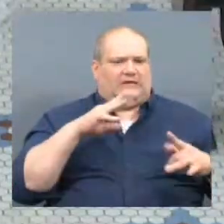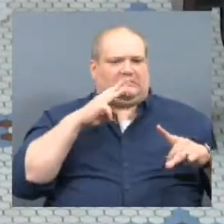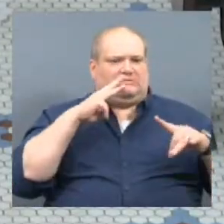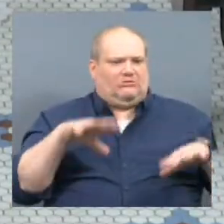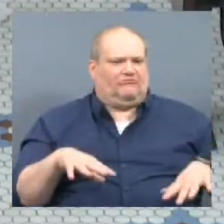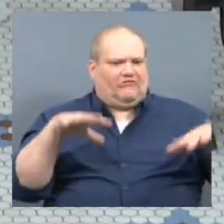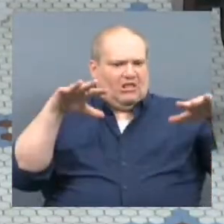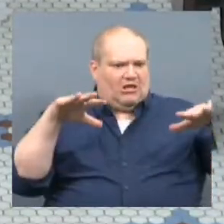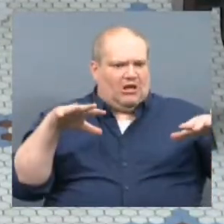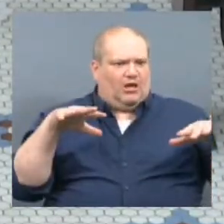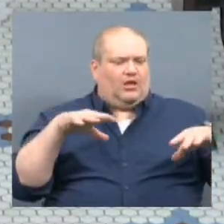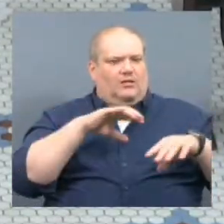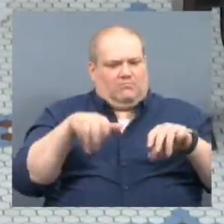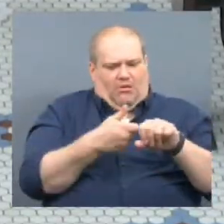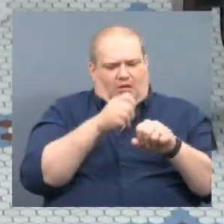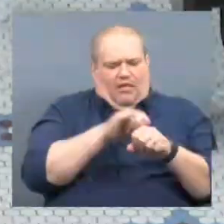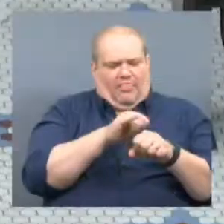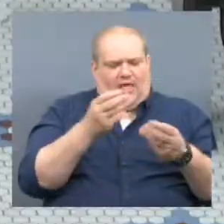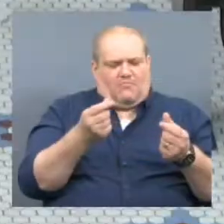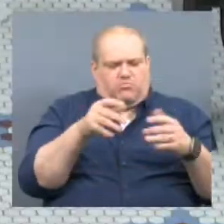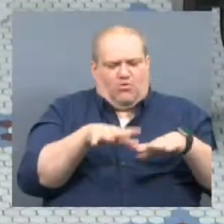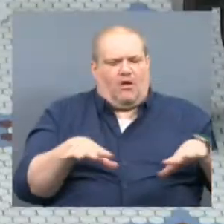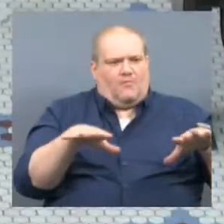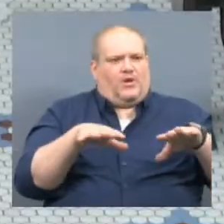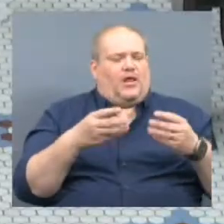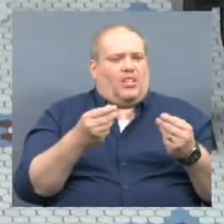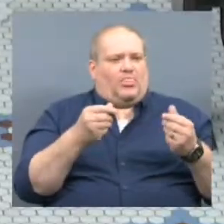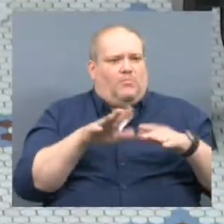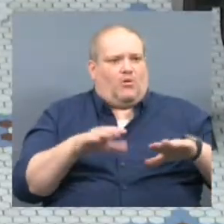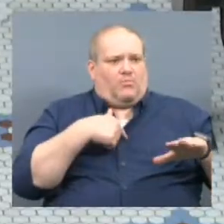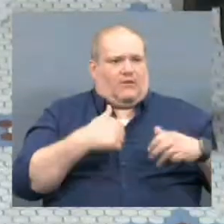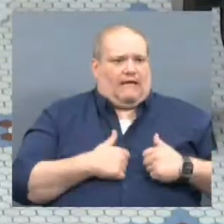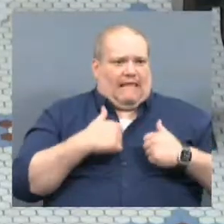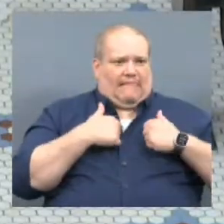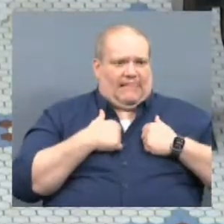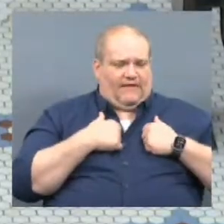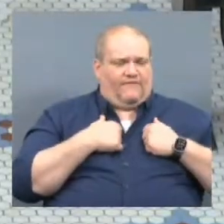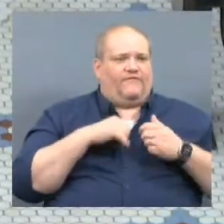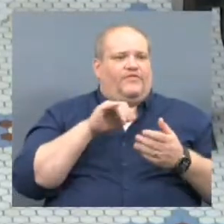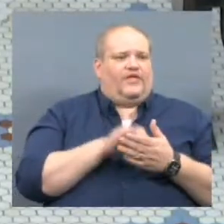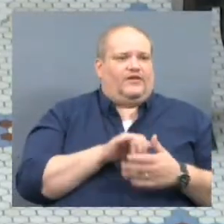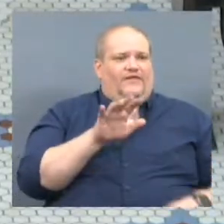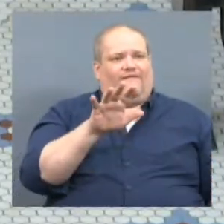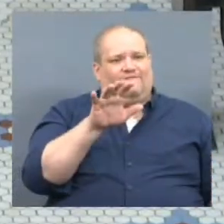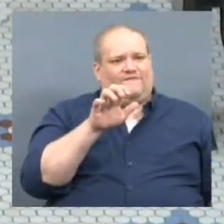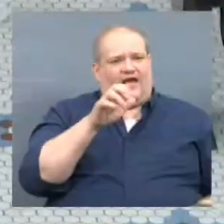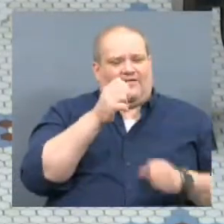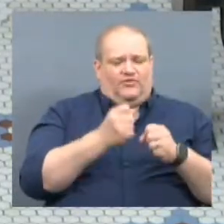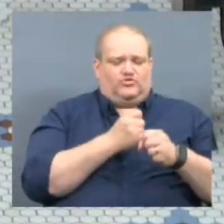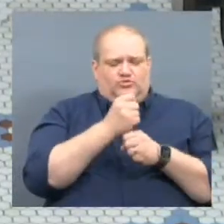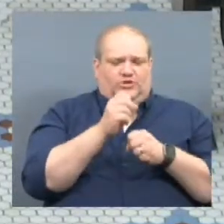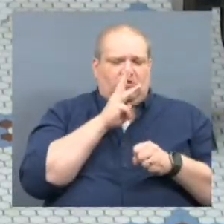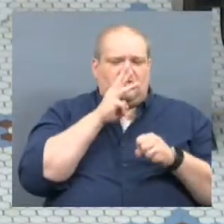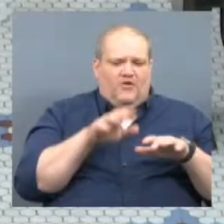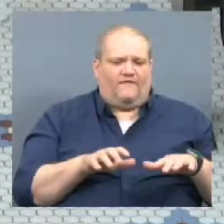flood behind that property, and the property I live on is a 500-year